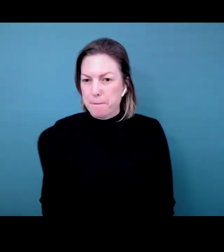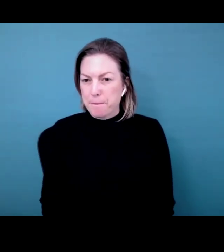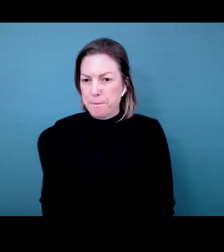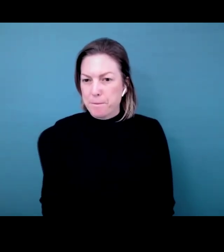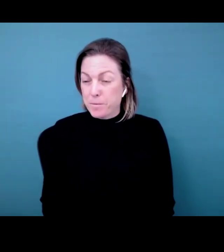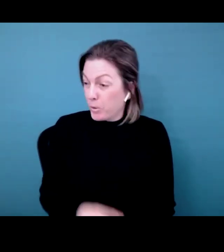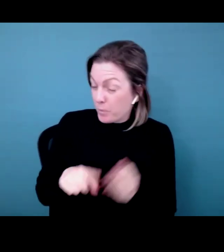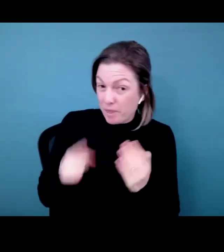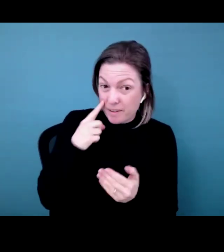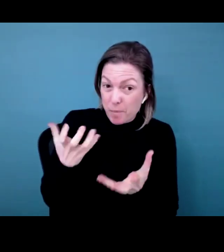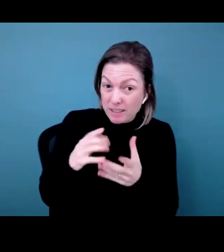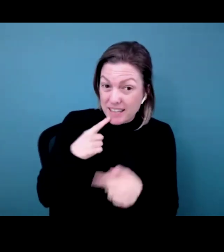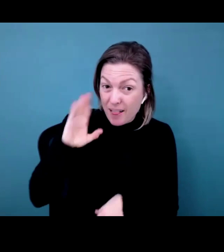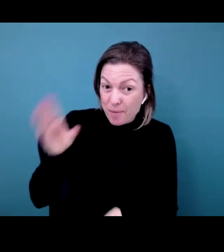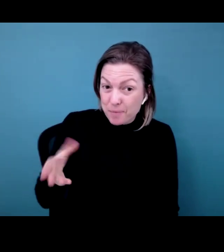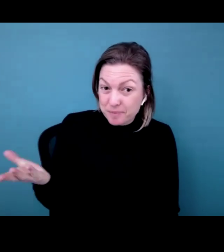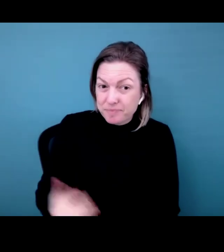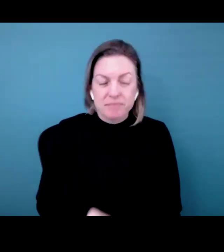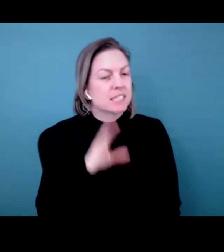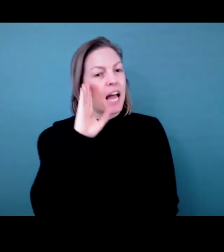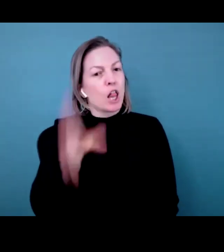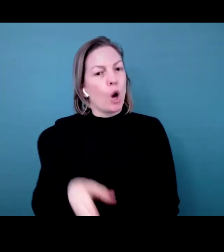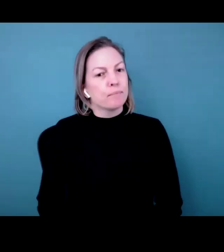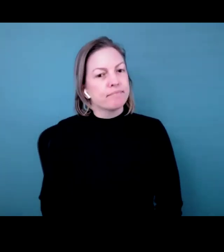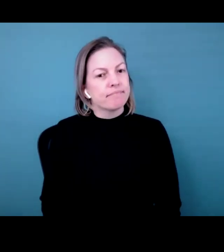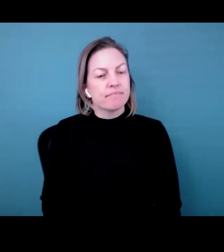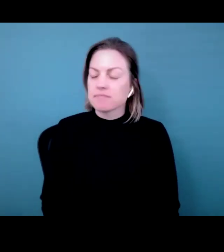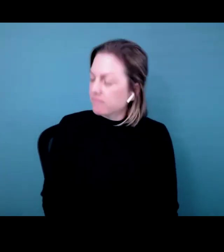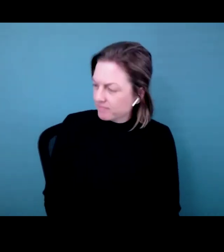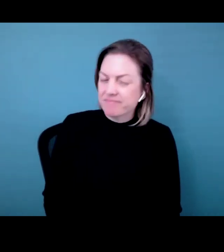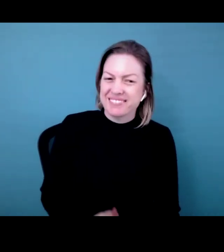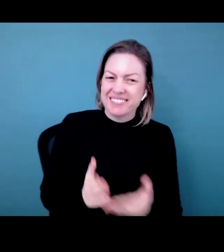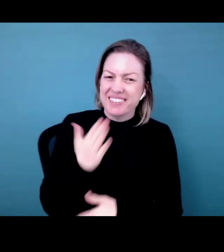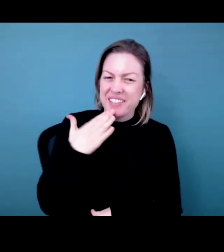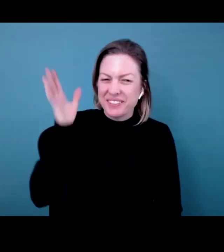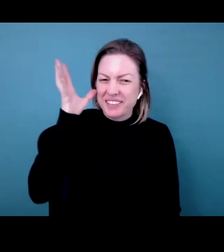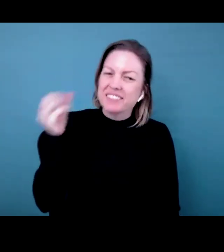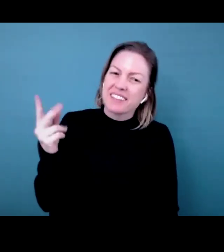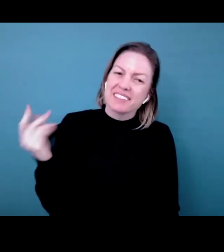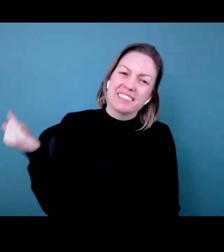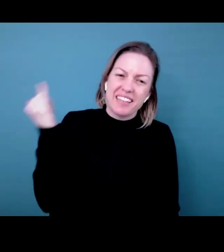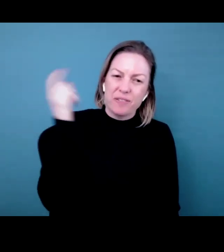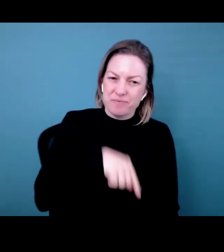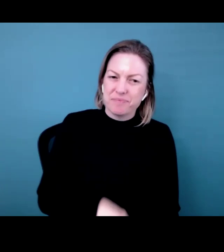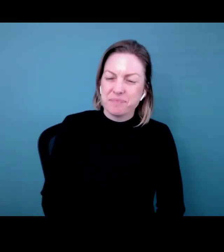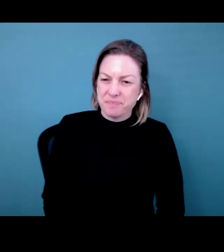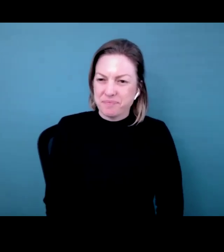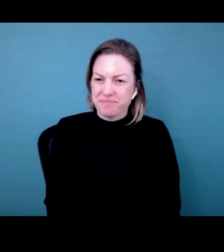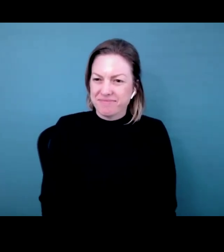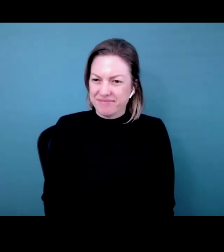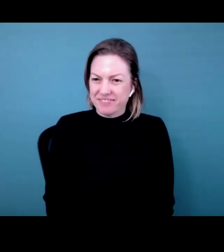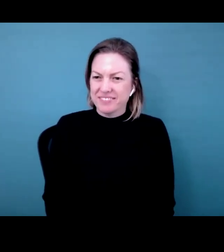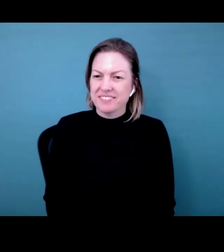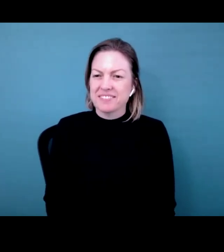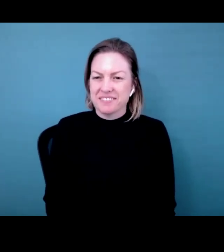What do you think? You want to say hello? Hello. All right. Thank you, Pop. I'm going to go get on it, okay? I